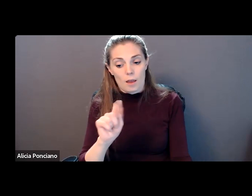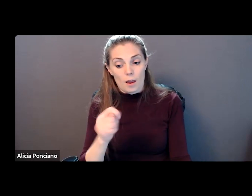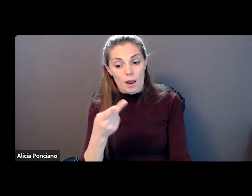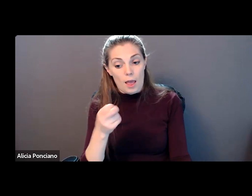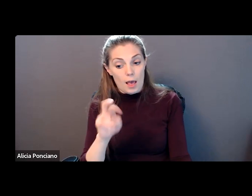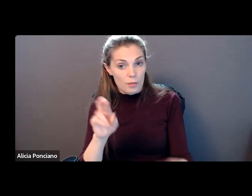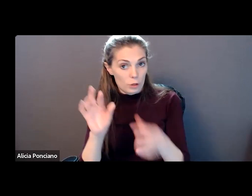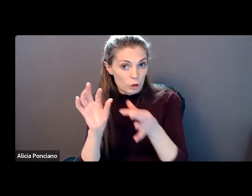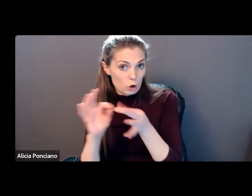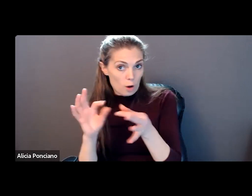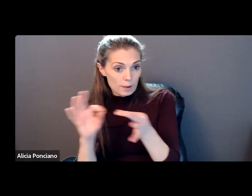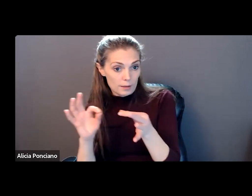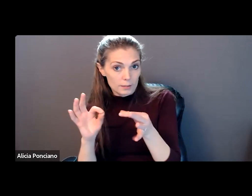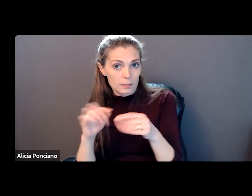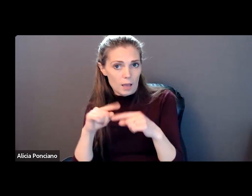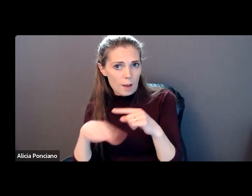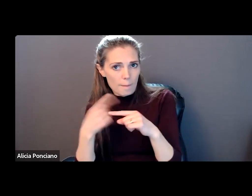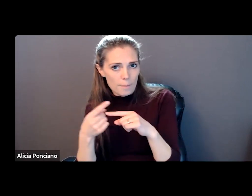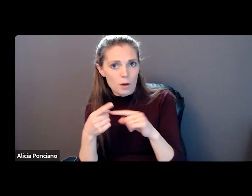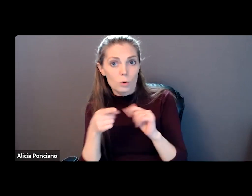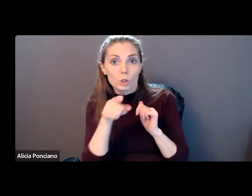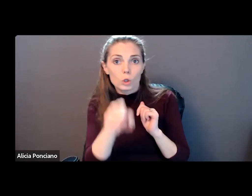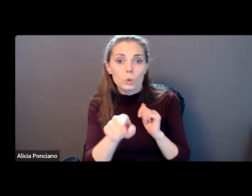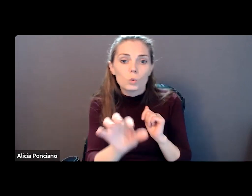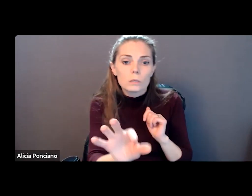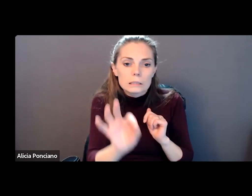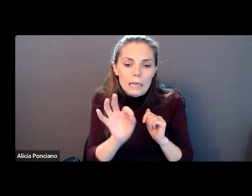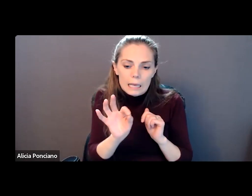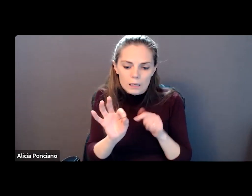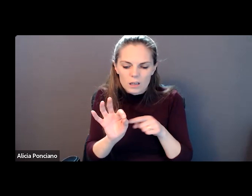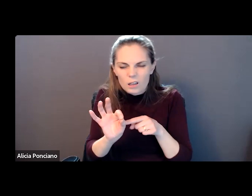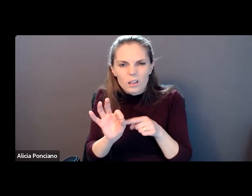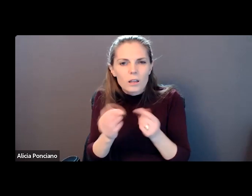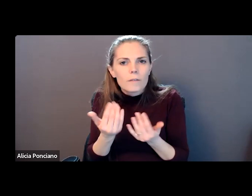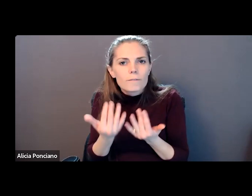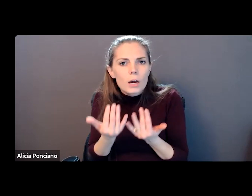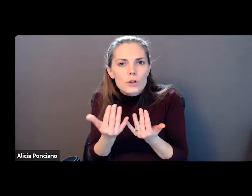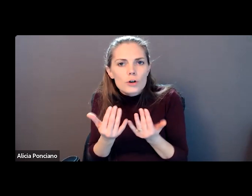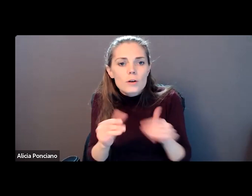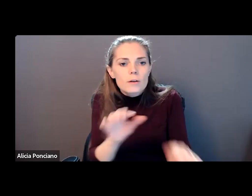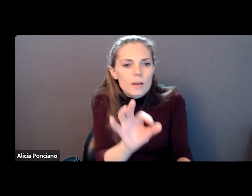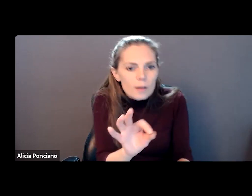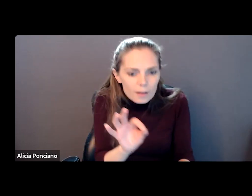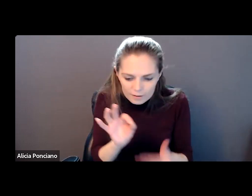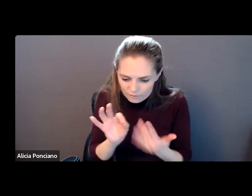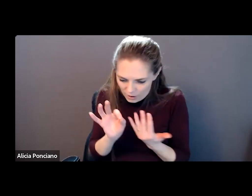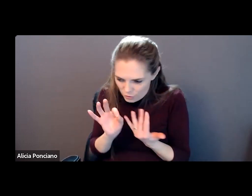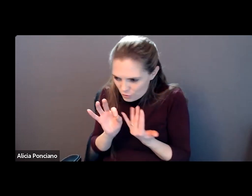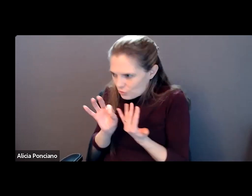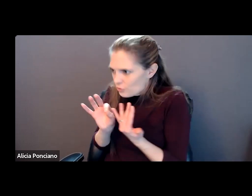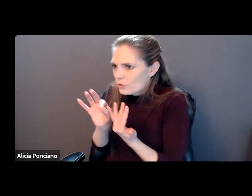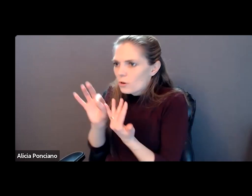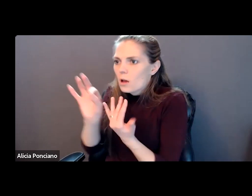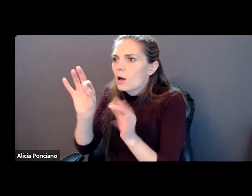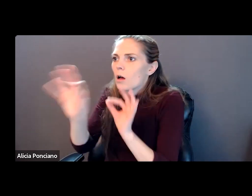taking that ember from our common fire today and sharing it is, you are the